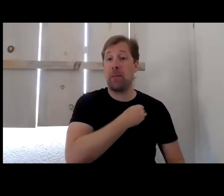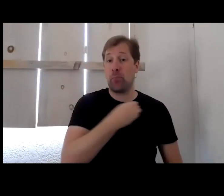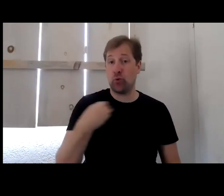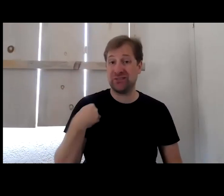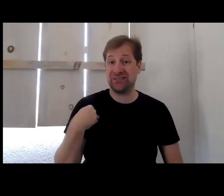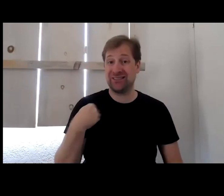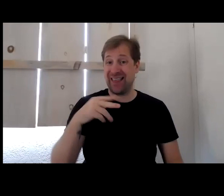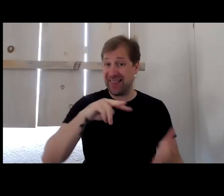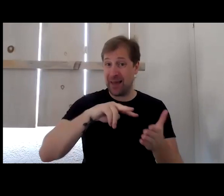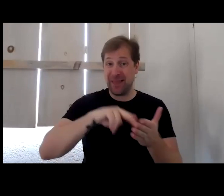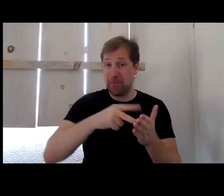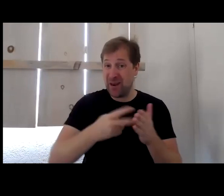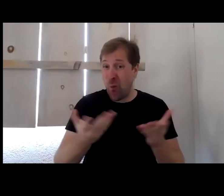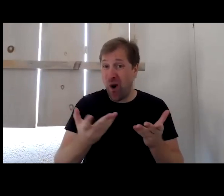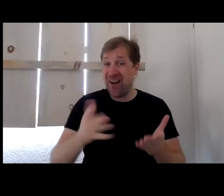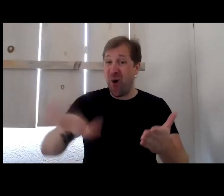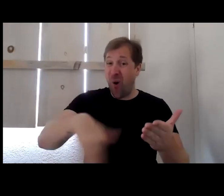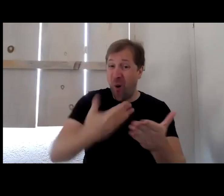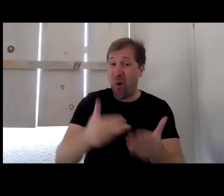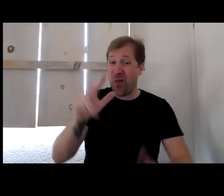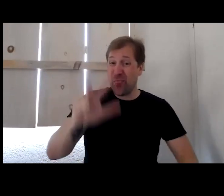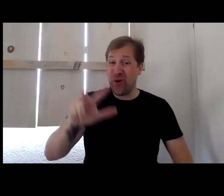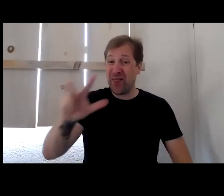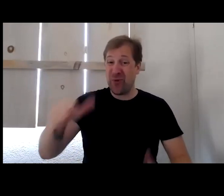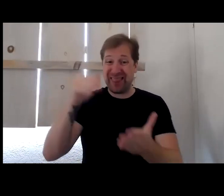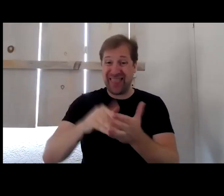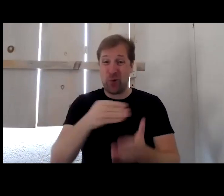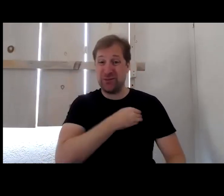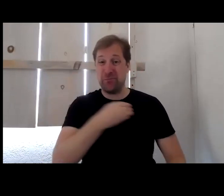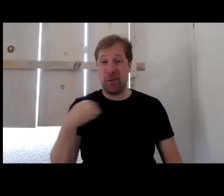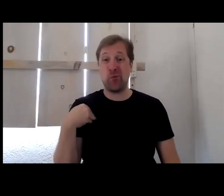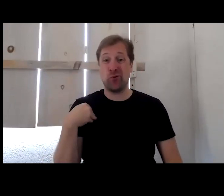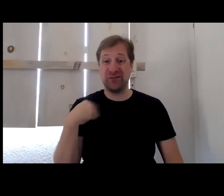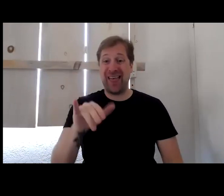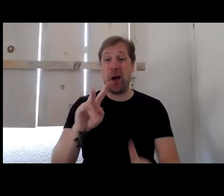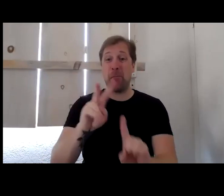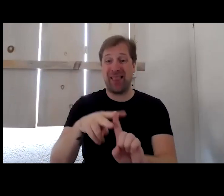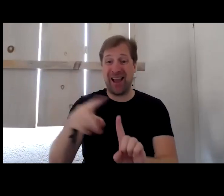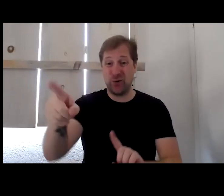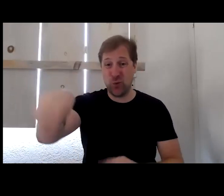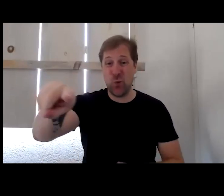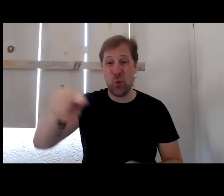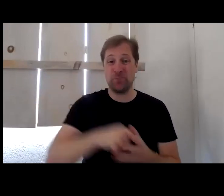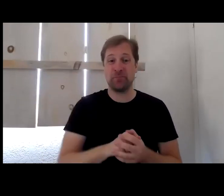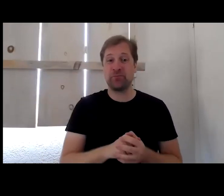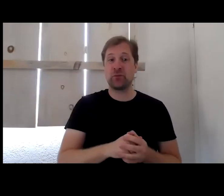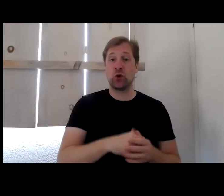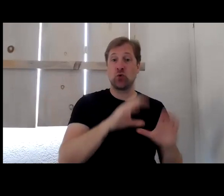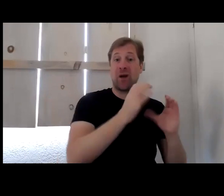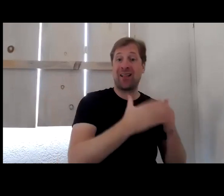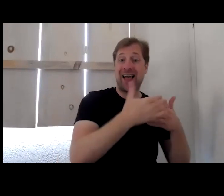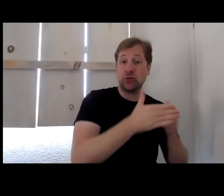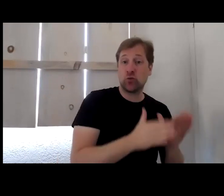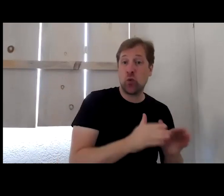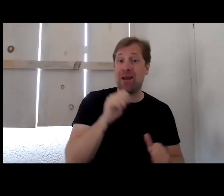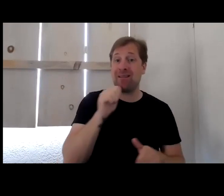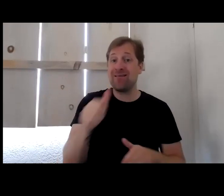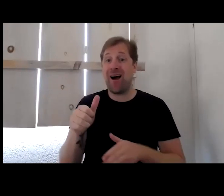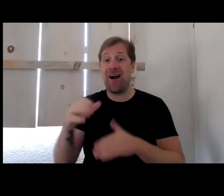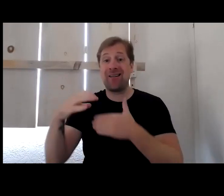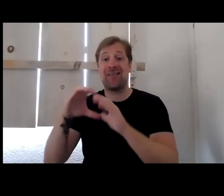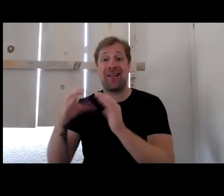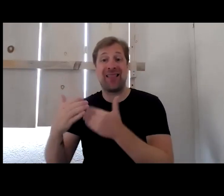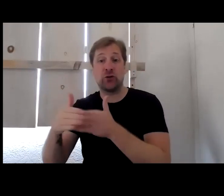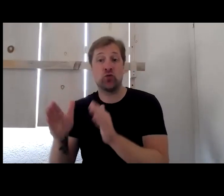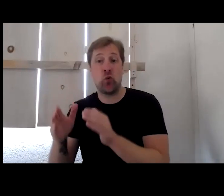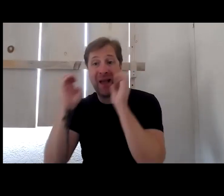all 33,000 plus. And it's classroom and non-classroom educators and the full